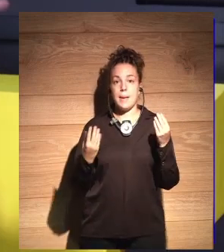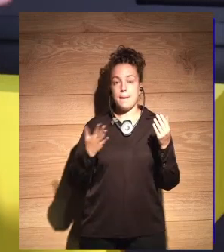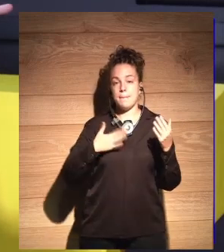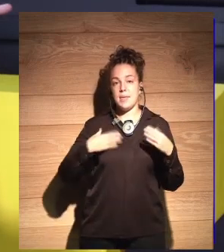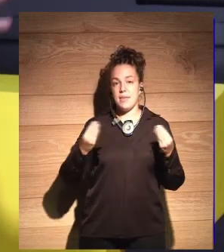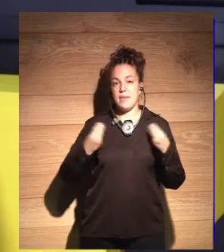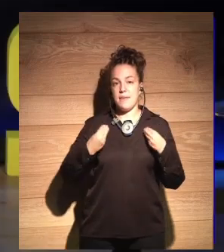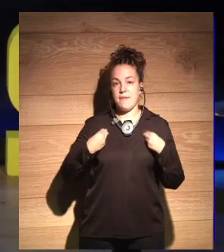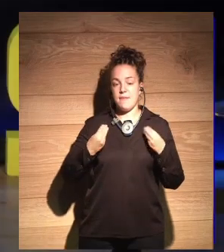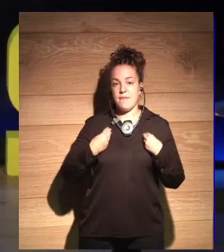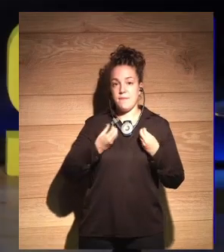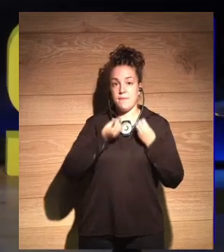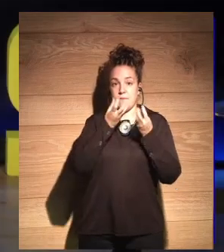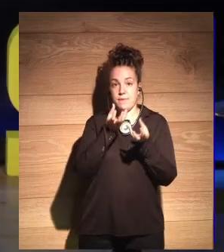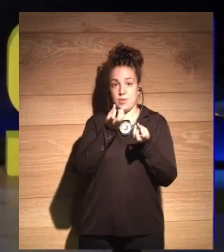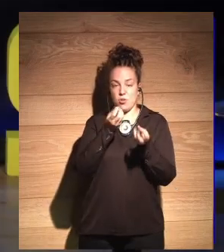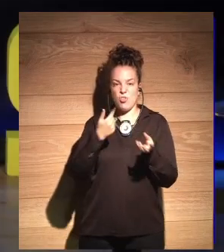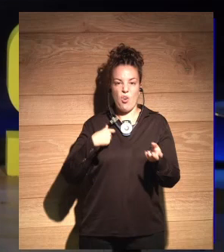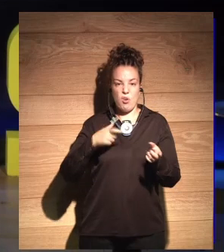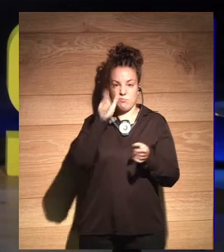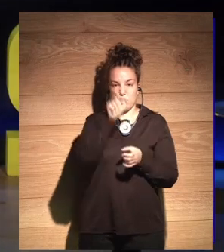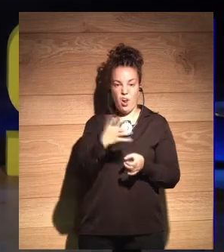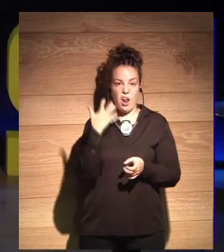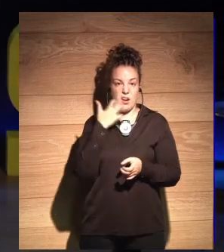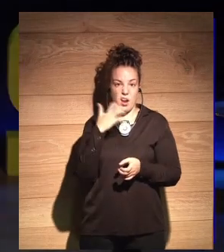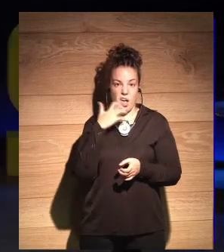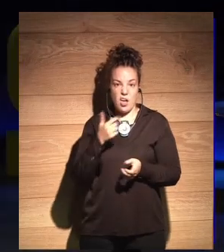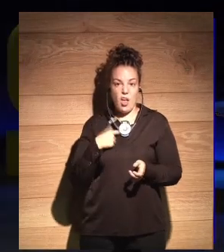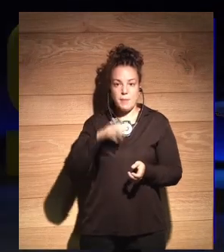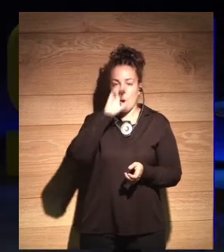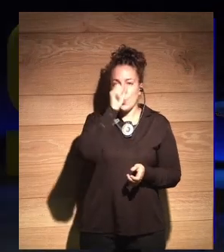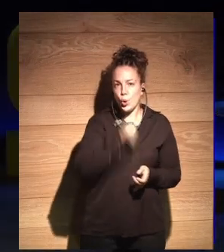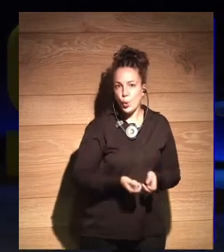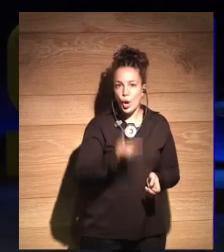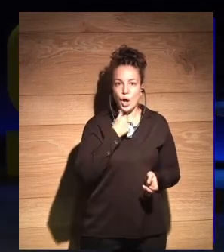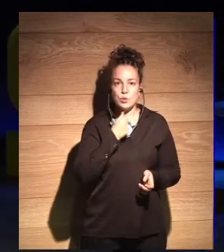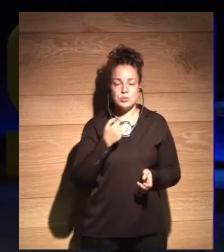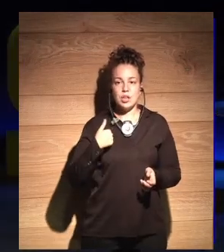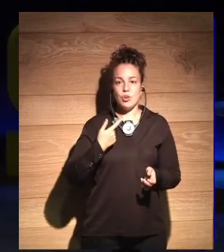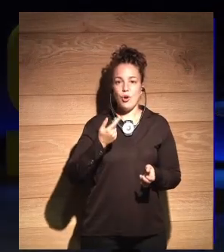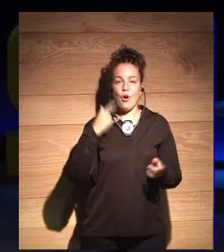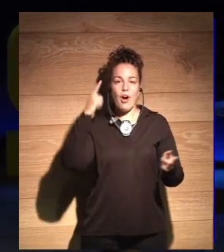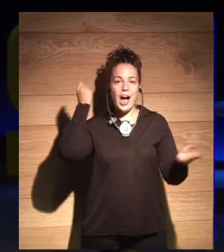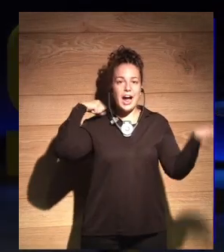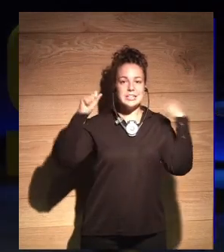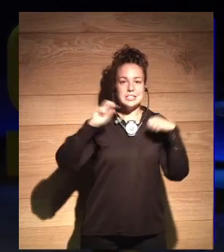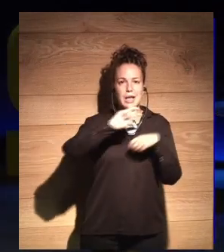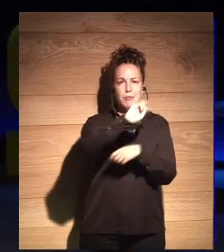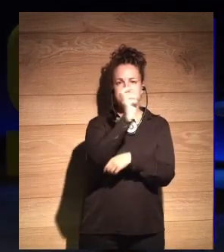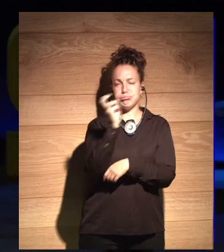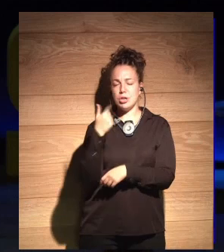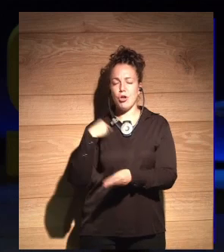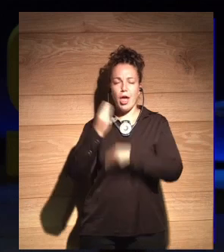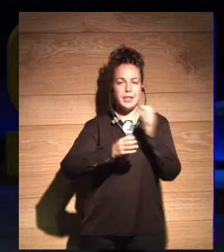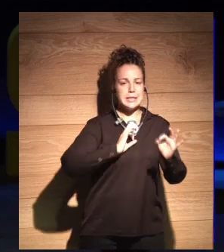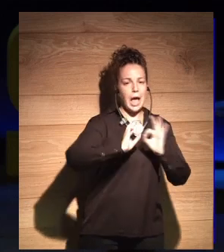witchy weirdo, generally, which is also a multidisciplinary artist. So I do theater, film,